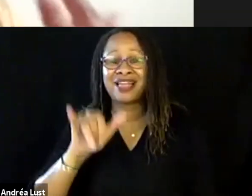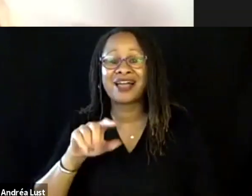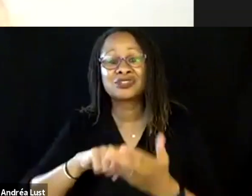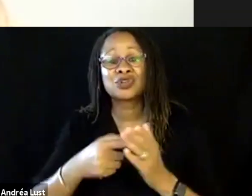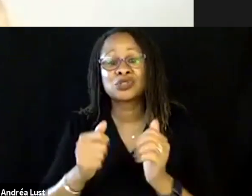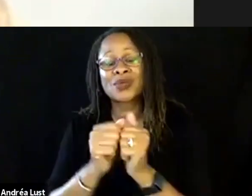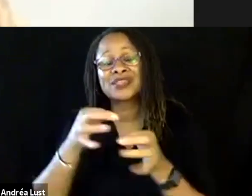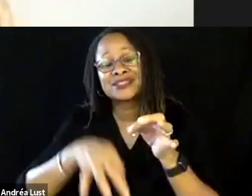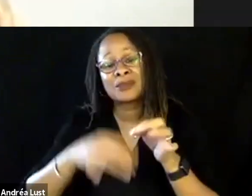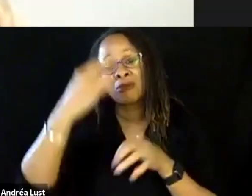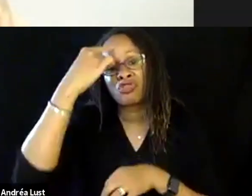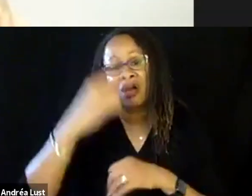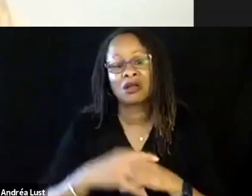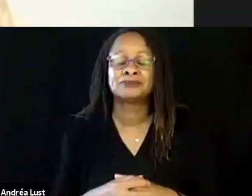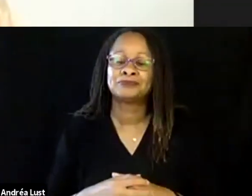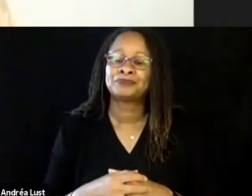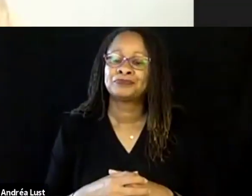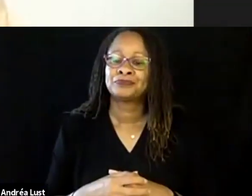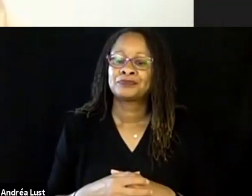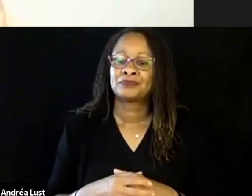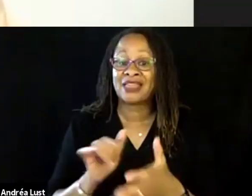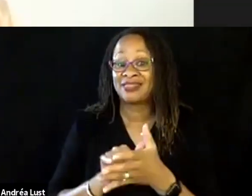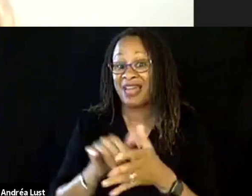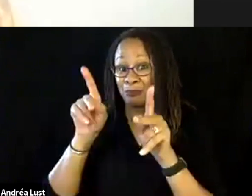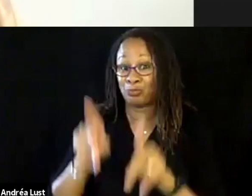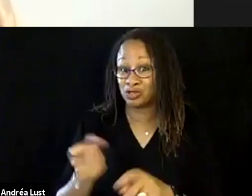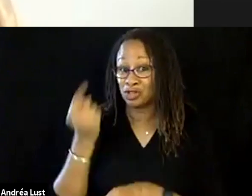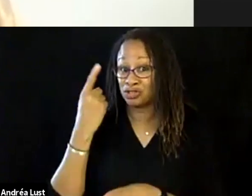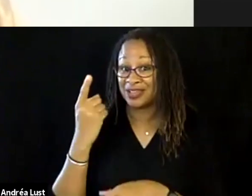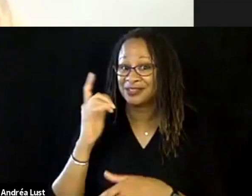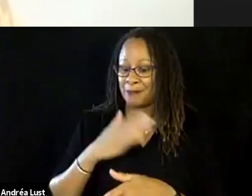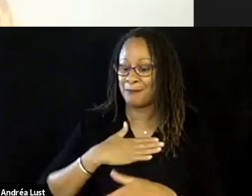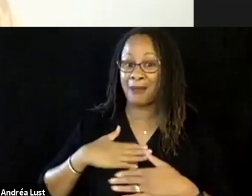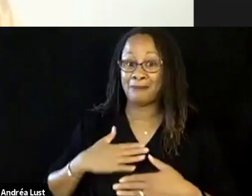simple thought, which is that person understands that my body